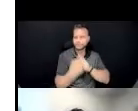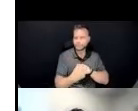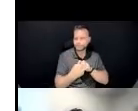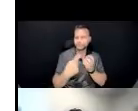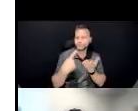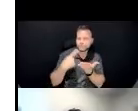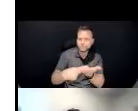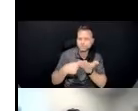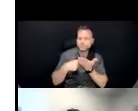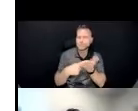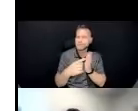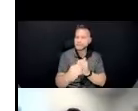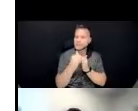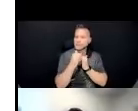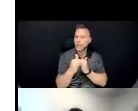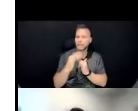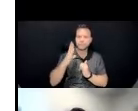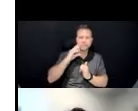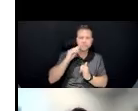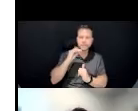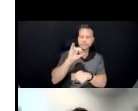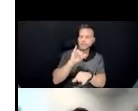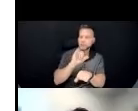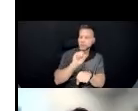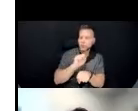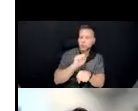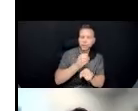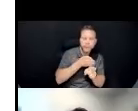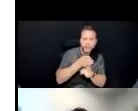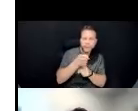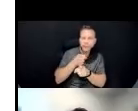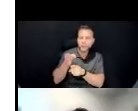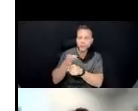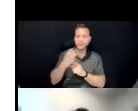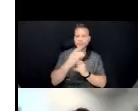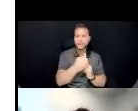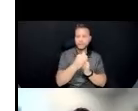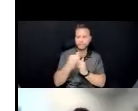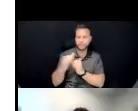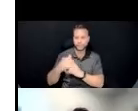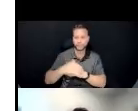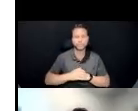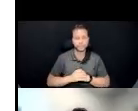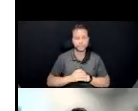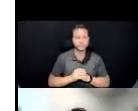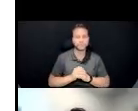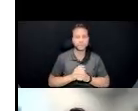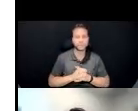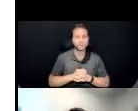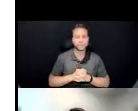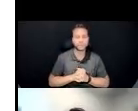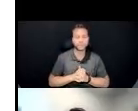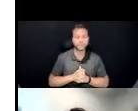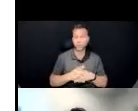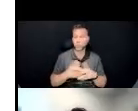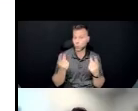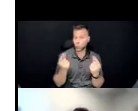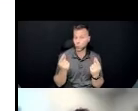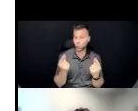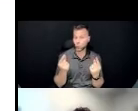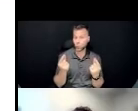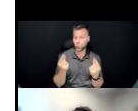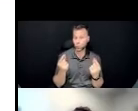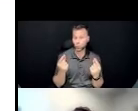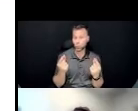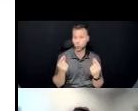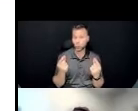in similar areas. So if you would click on the link that is hard,